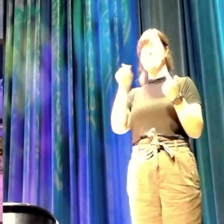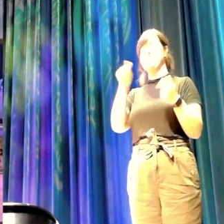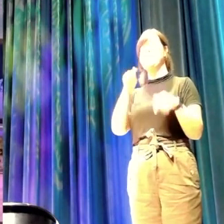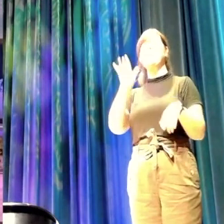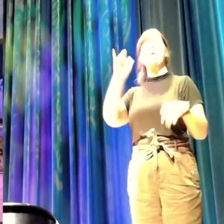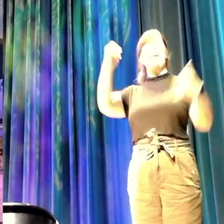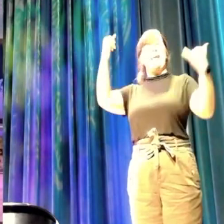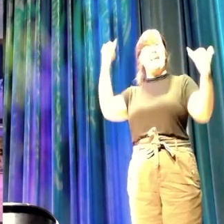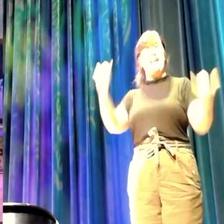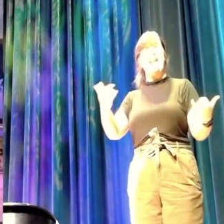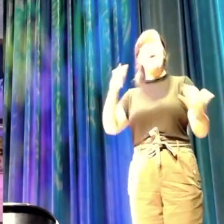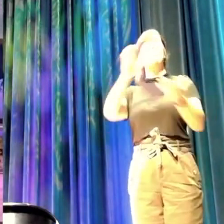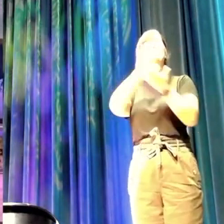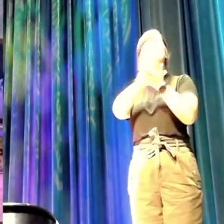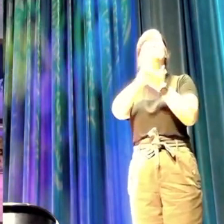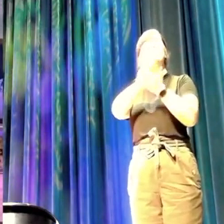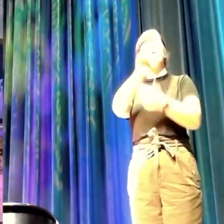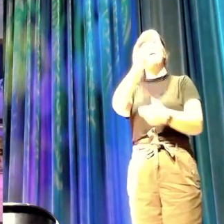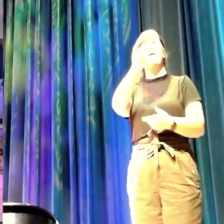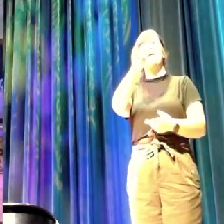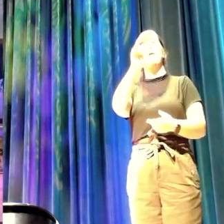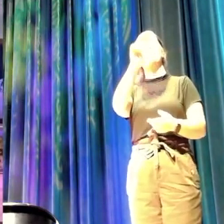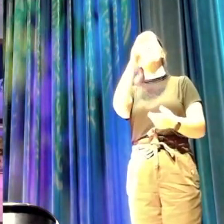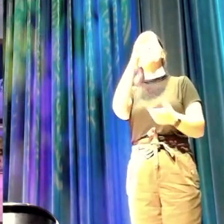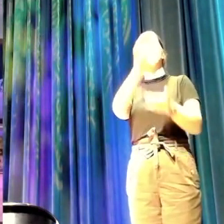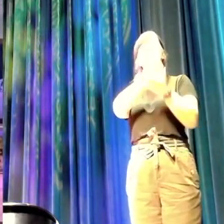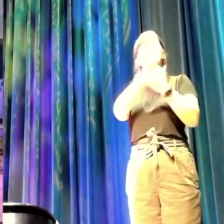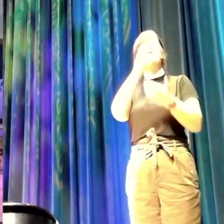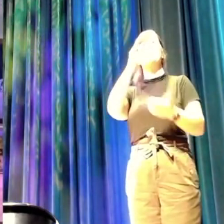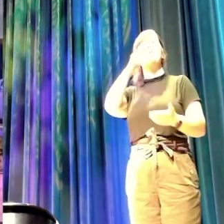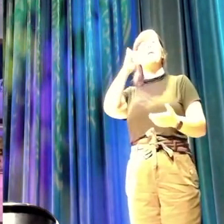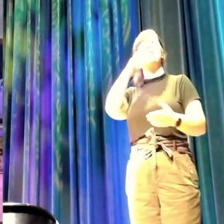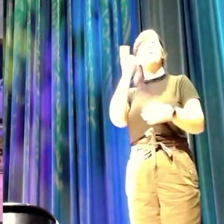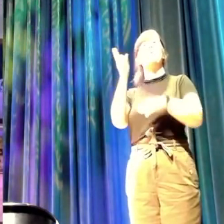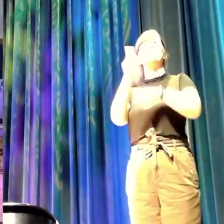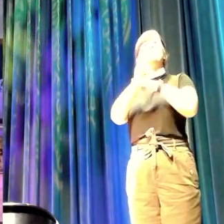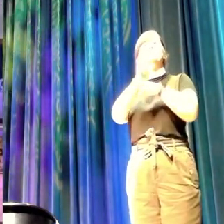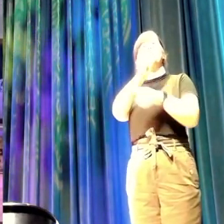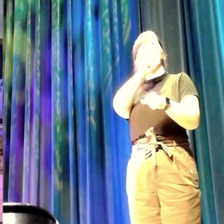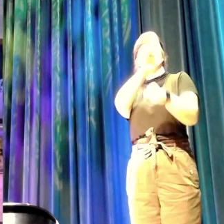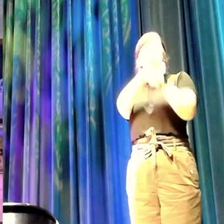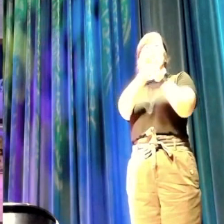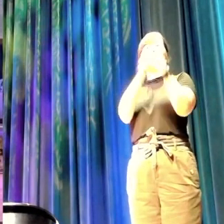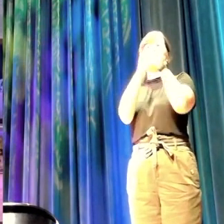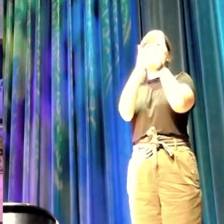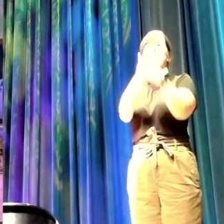succeed. And now we have the School for the Blind to do the Pledge of Allegiance.